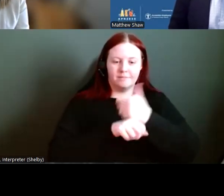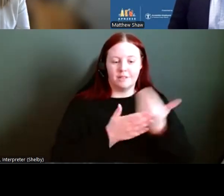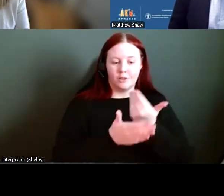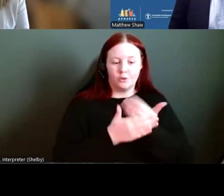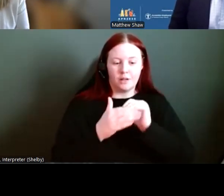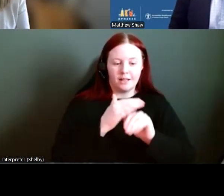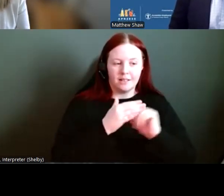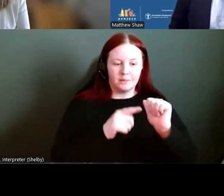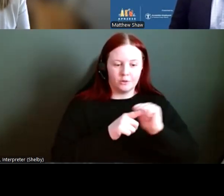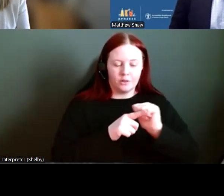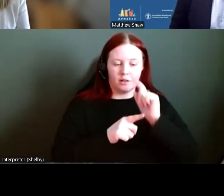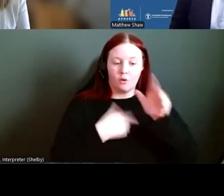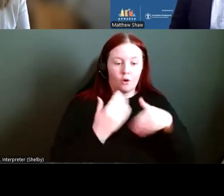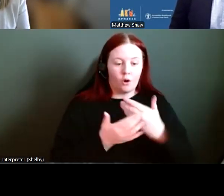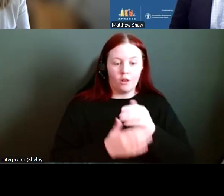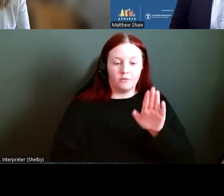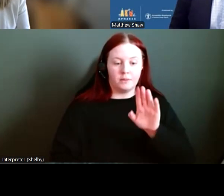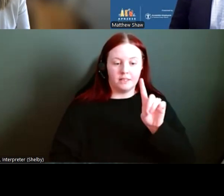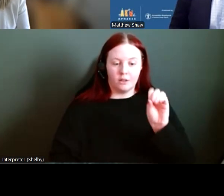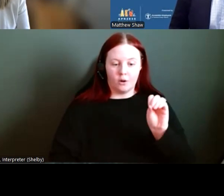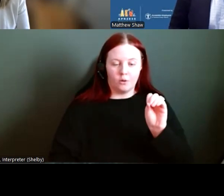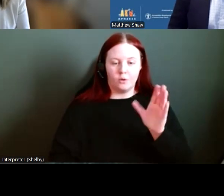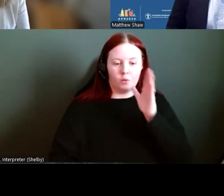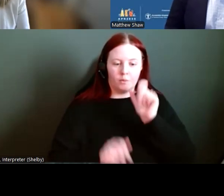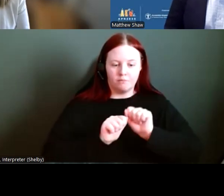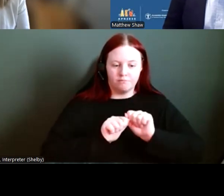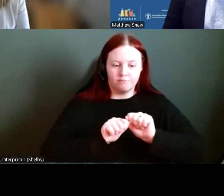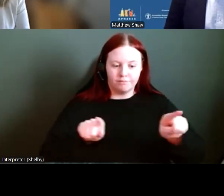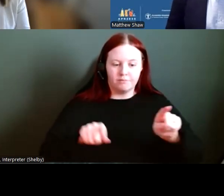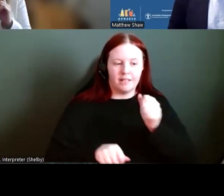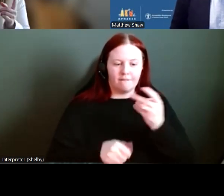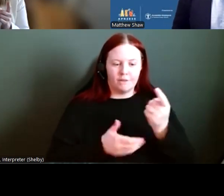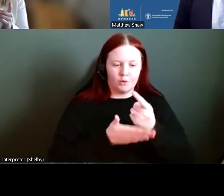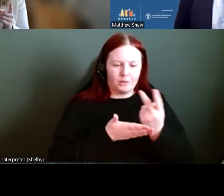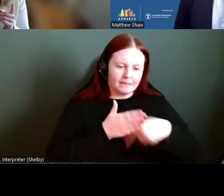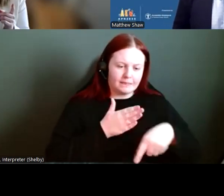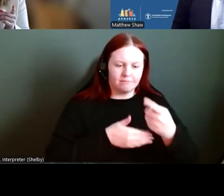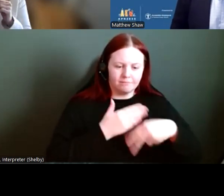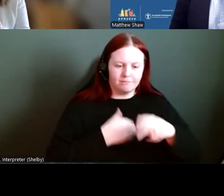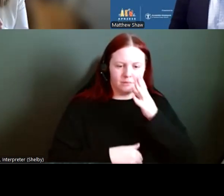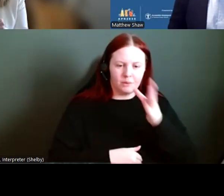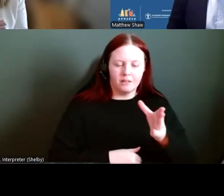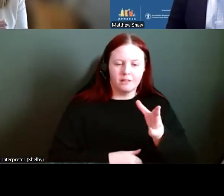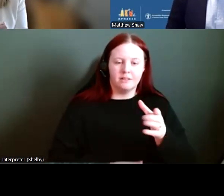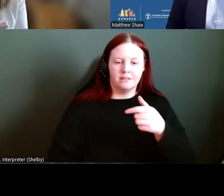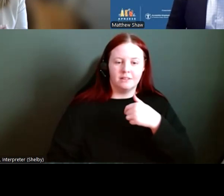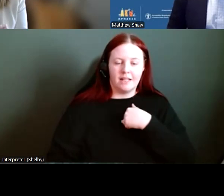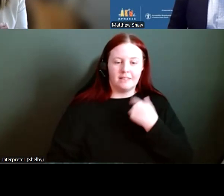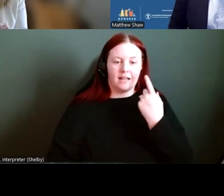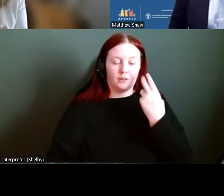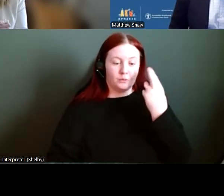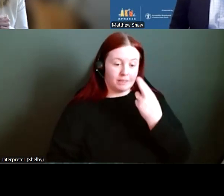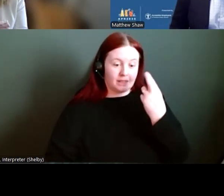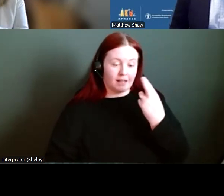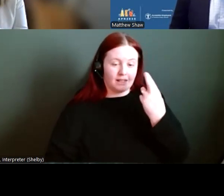of BDO. It will be released in a few weeks, and I realized the feedback questions we're asking